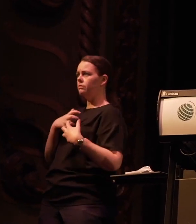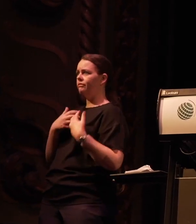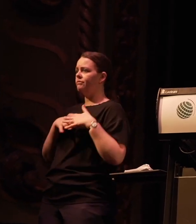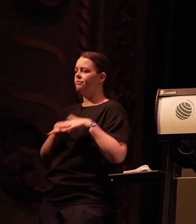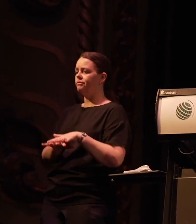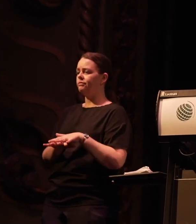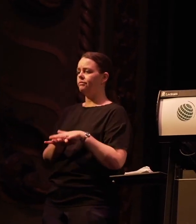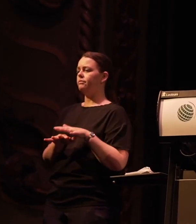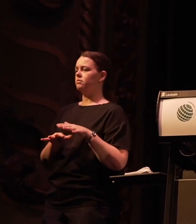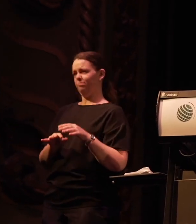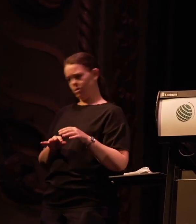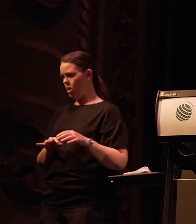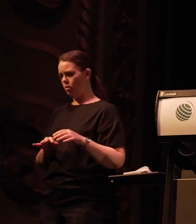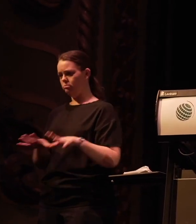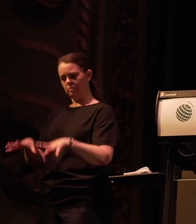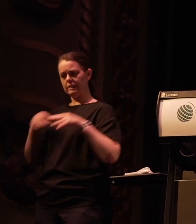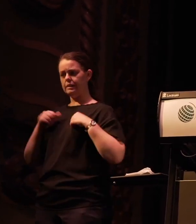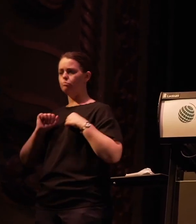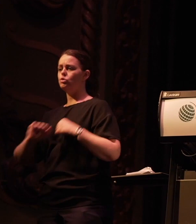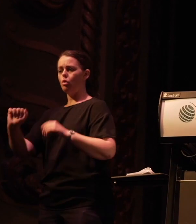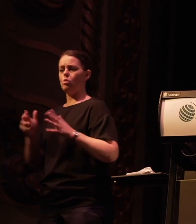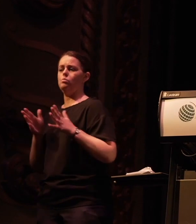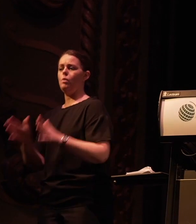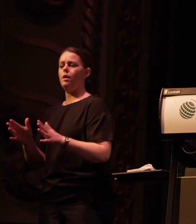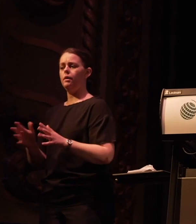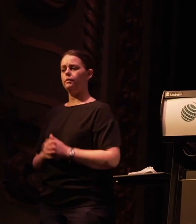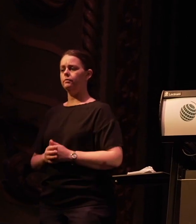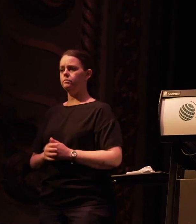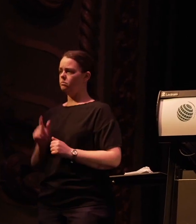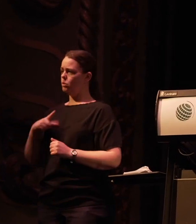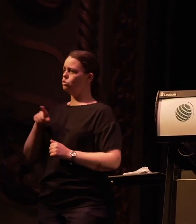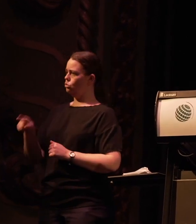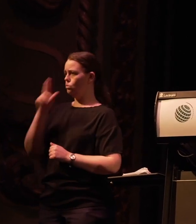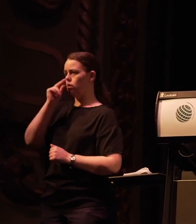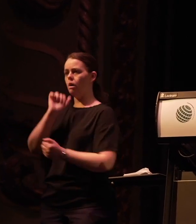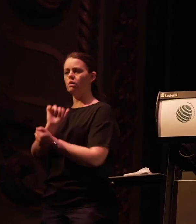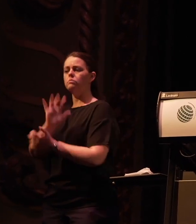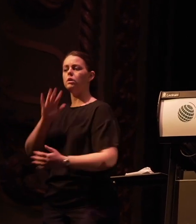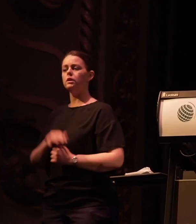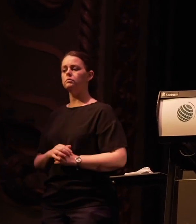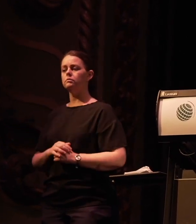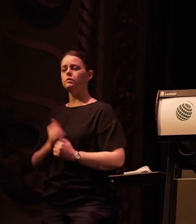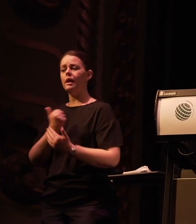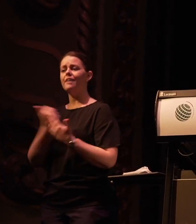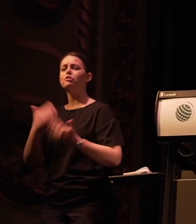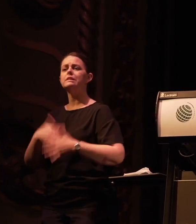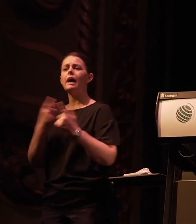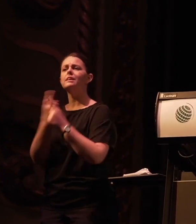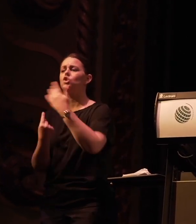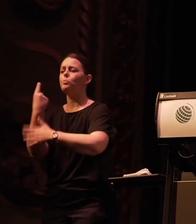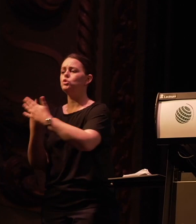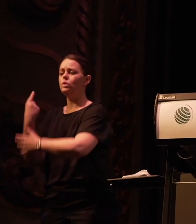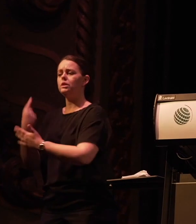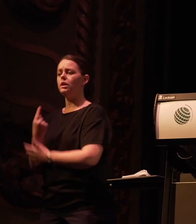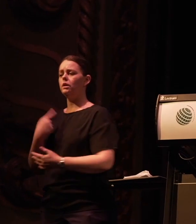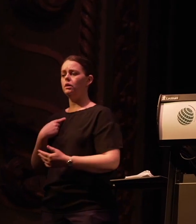and imperfection because you are young and free. Each day is an opportunity. Don't sit back and watch the world